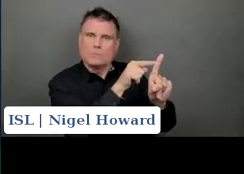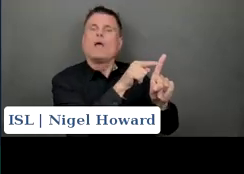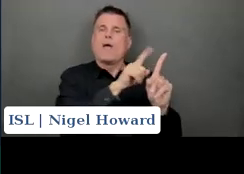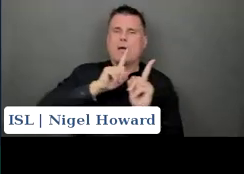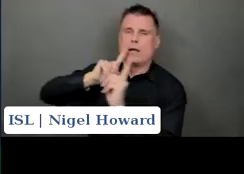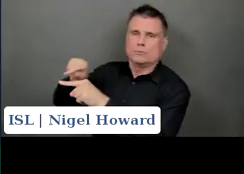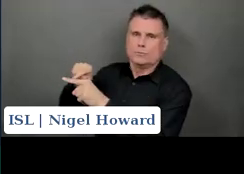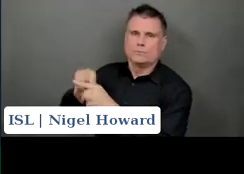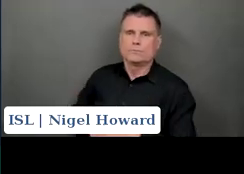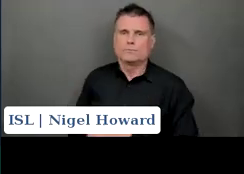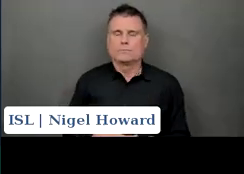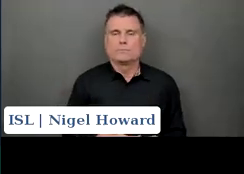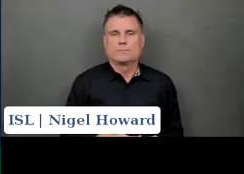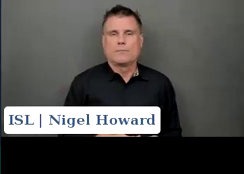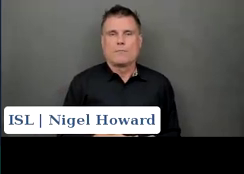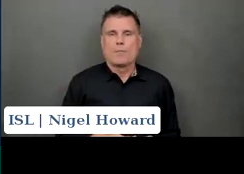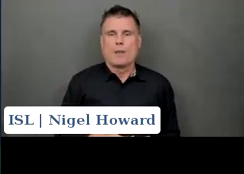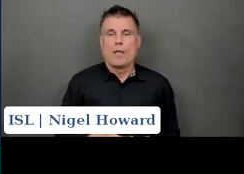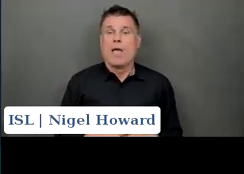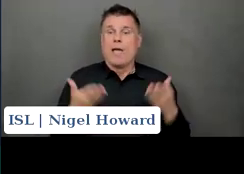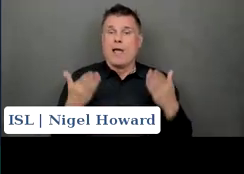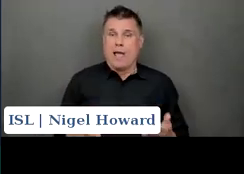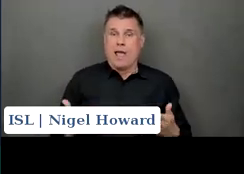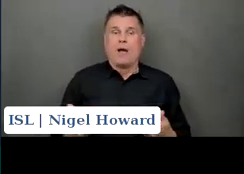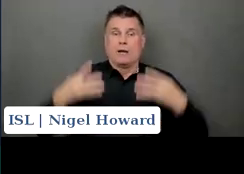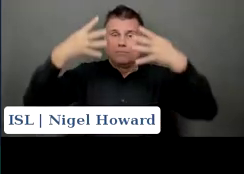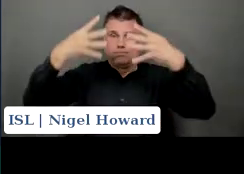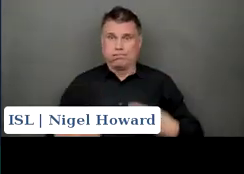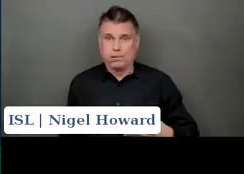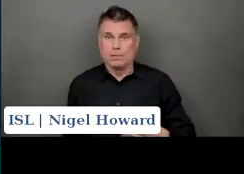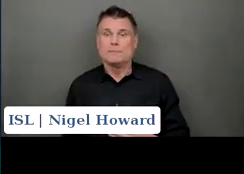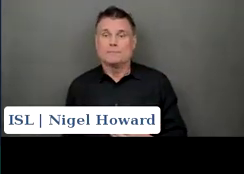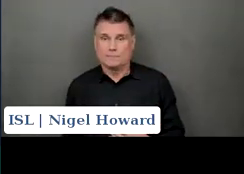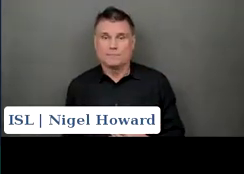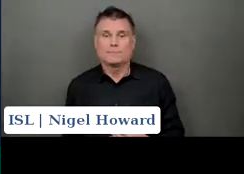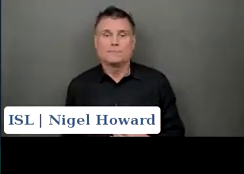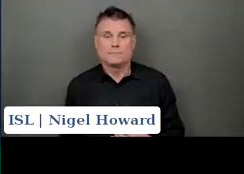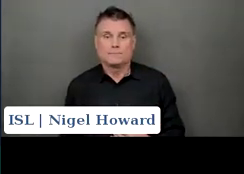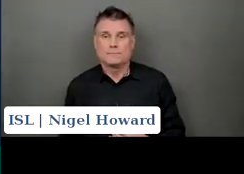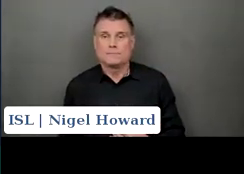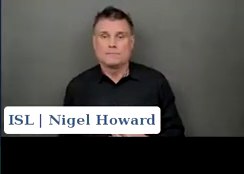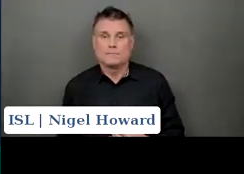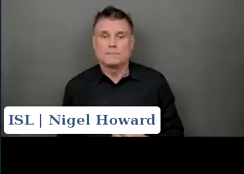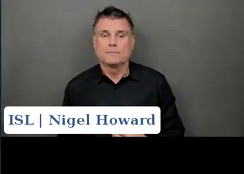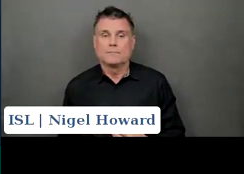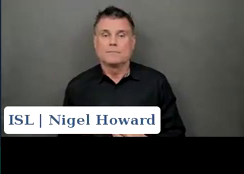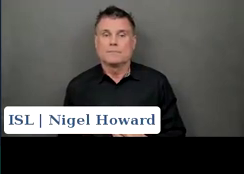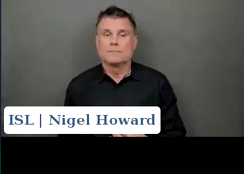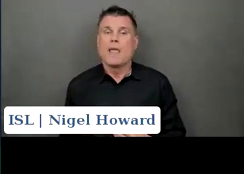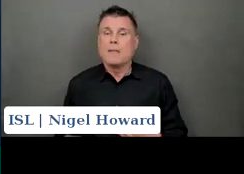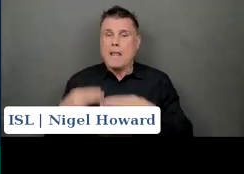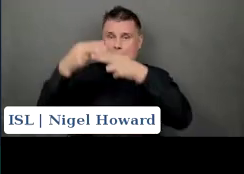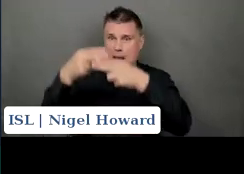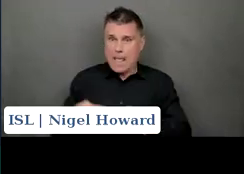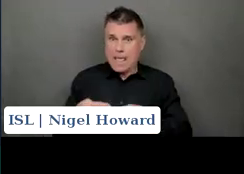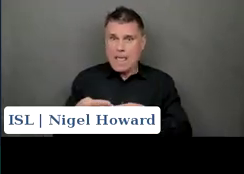for today, and then we'll hand over to the first section. So you know me, I'm Rachel Mason, and then